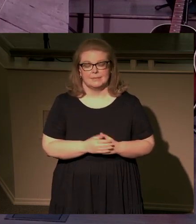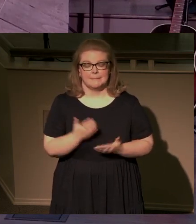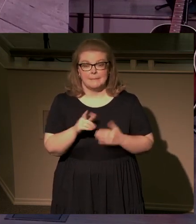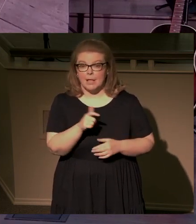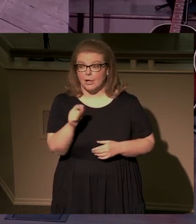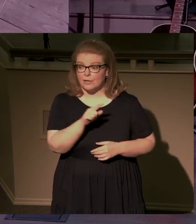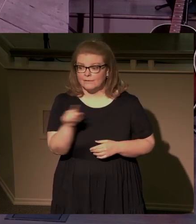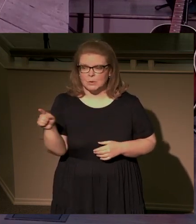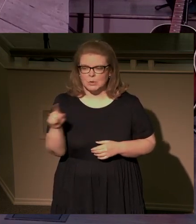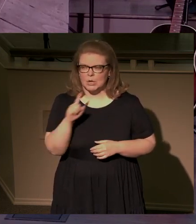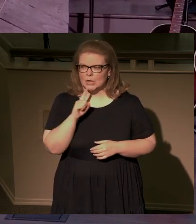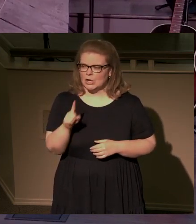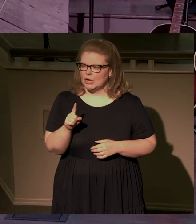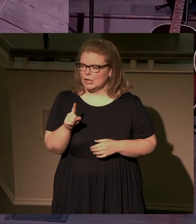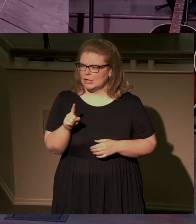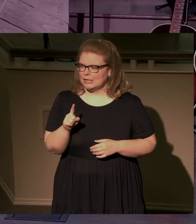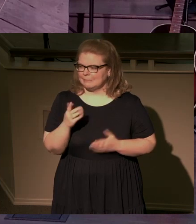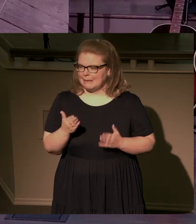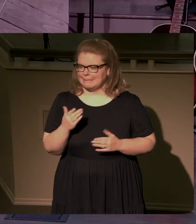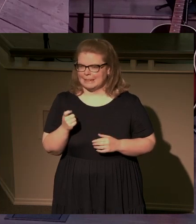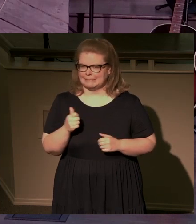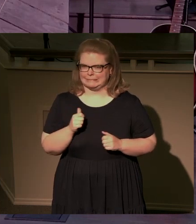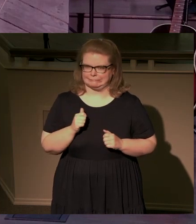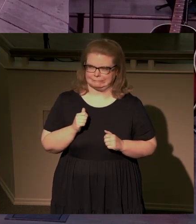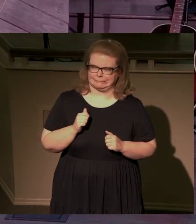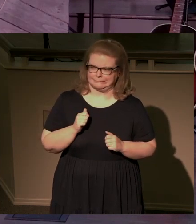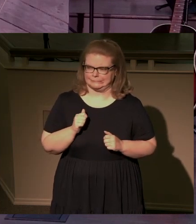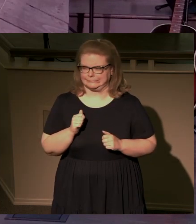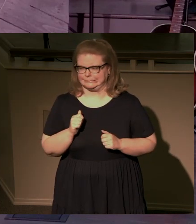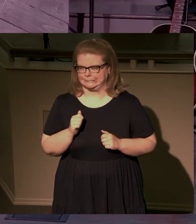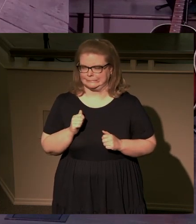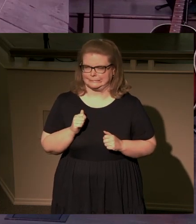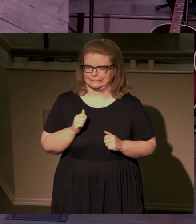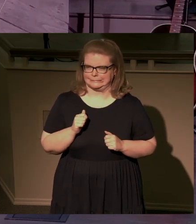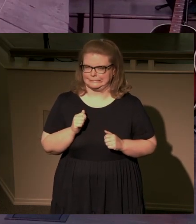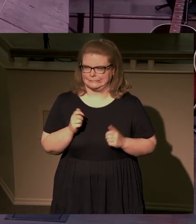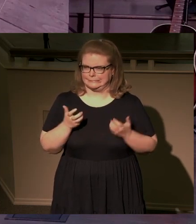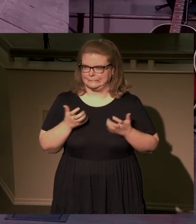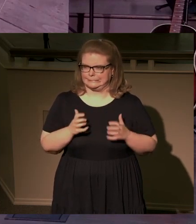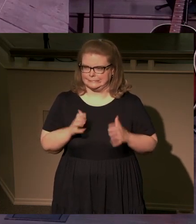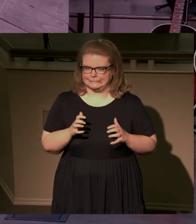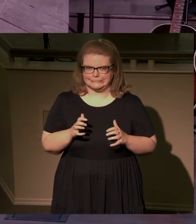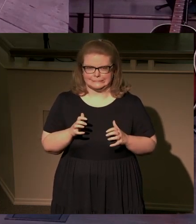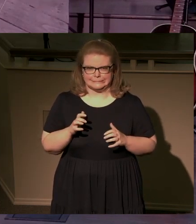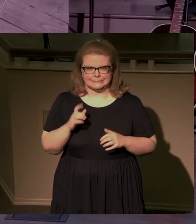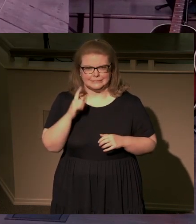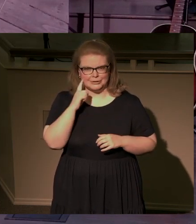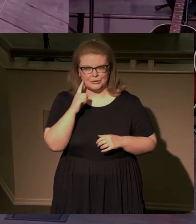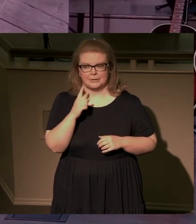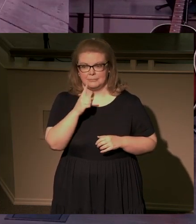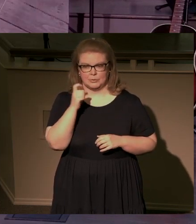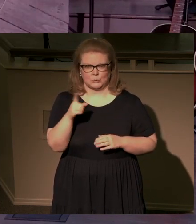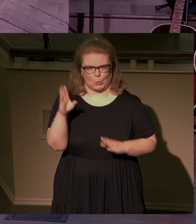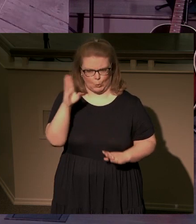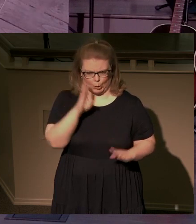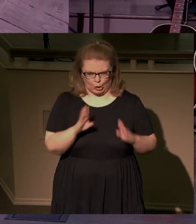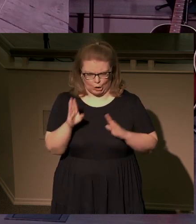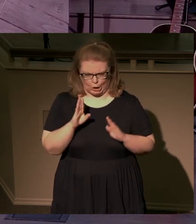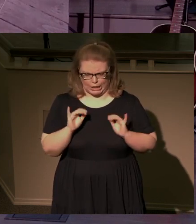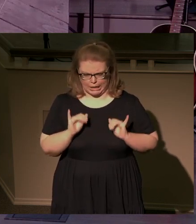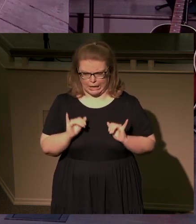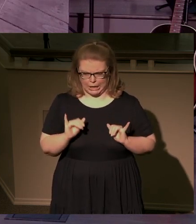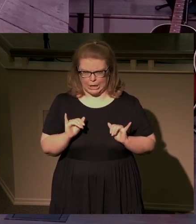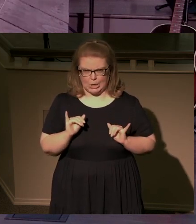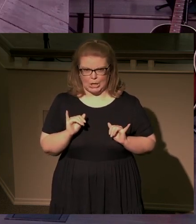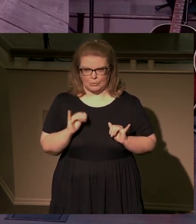Others of you are a little bit dreading this because you're worried that you're going to find out